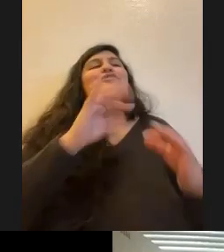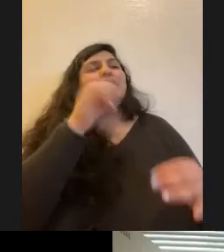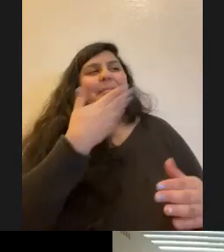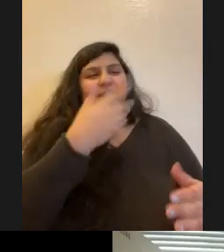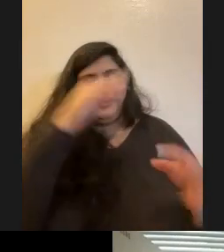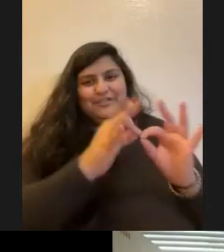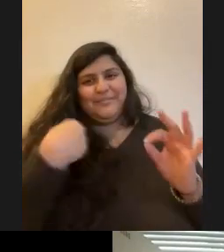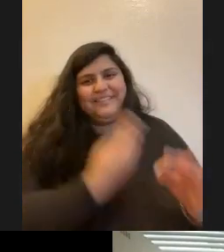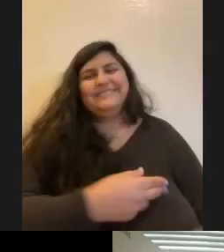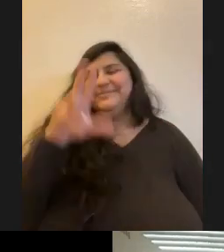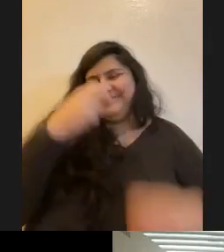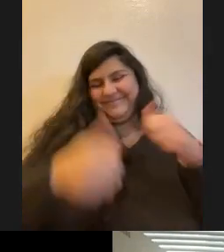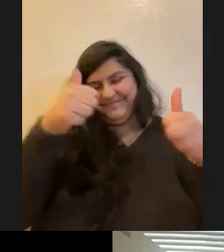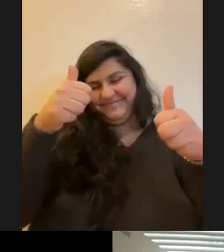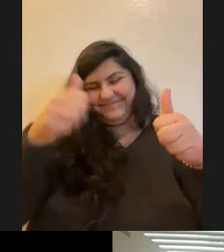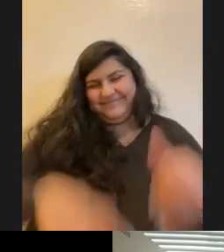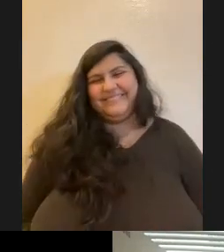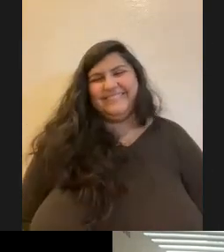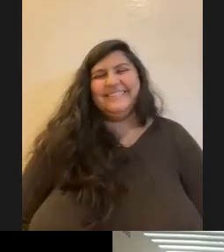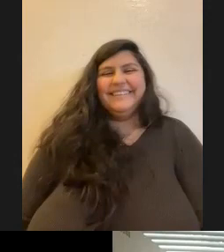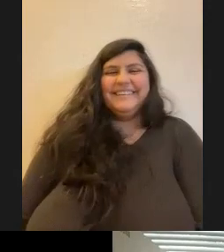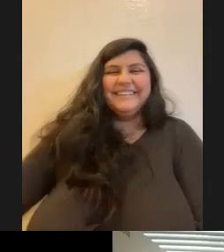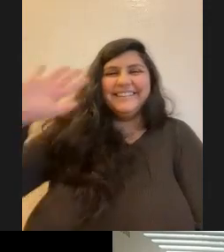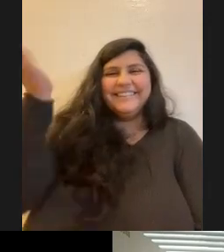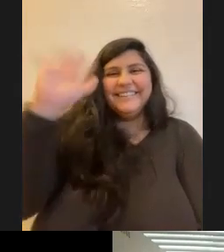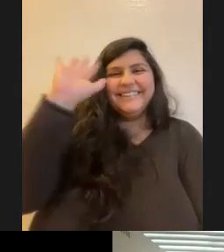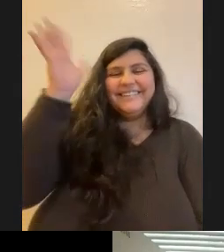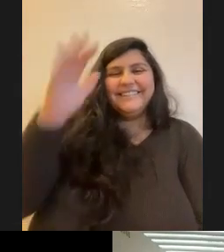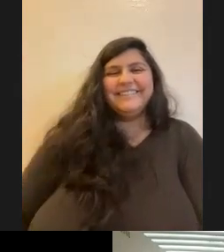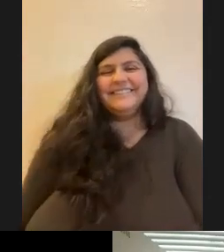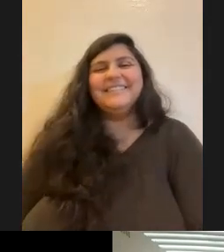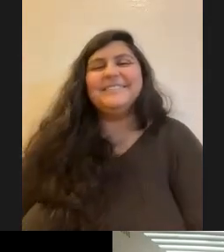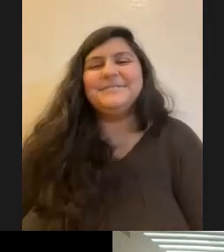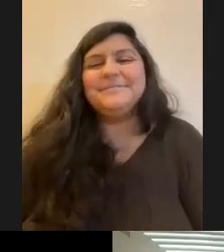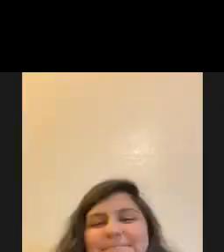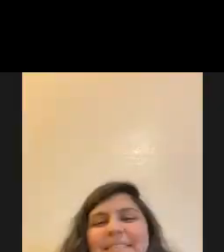We're grateful for you. All right. Goodbye, everyone. Thank you. Thank you again.